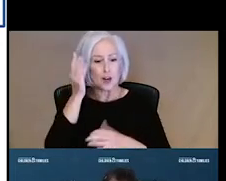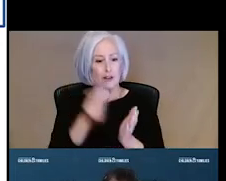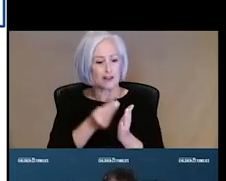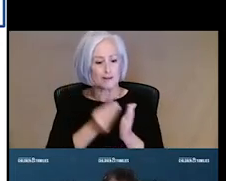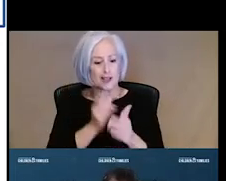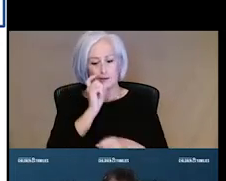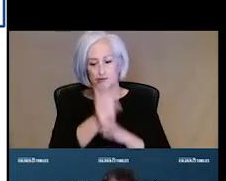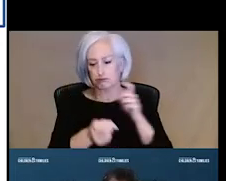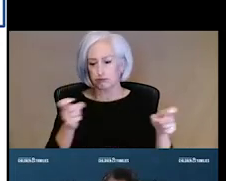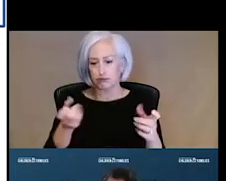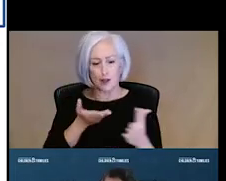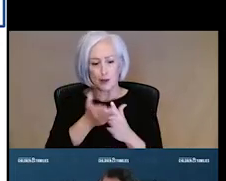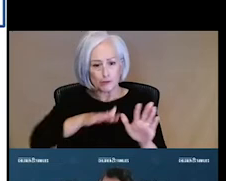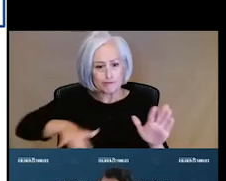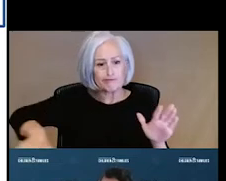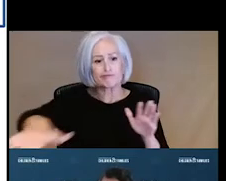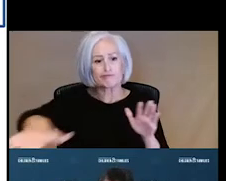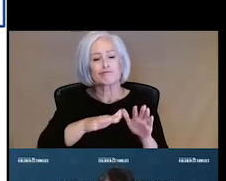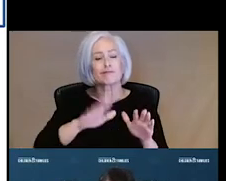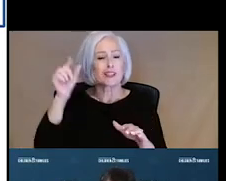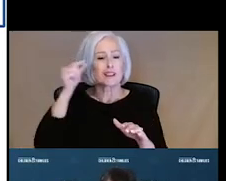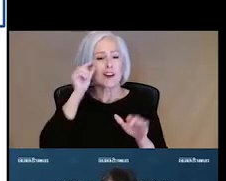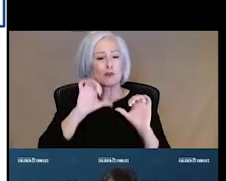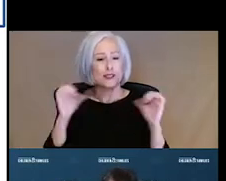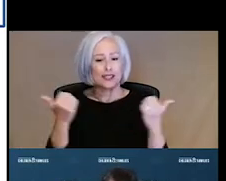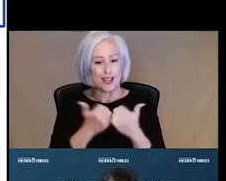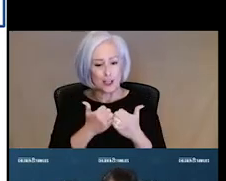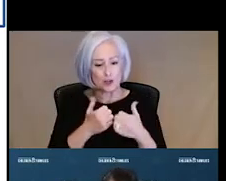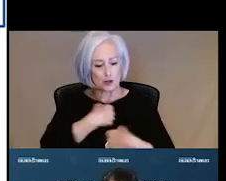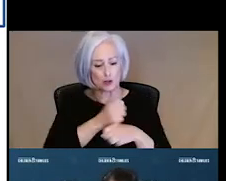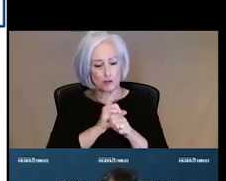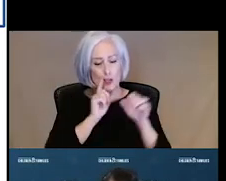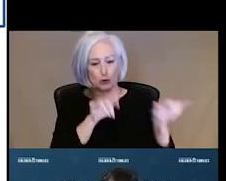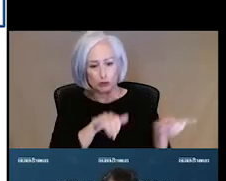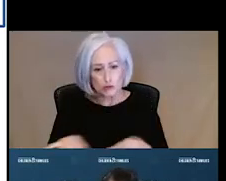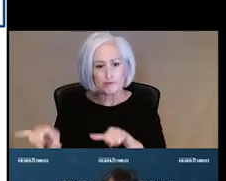government agencies and establishes uniform administrative guidance